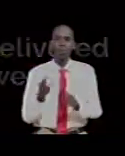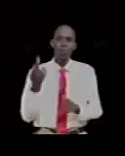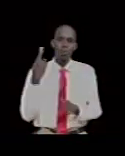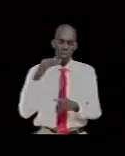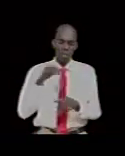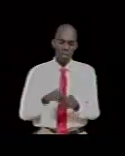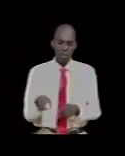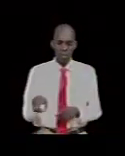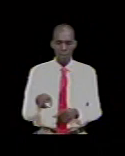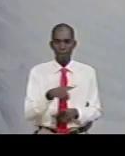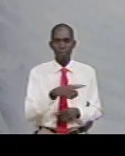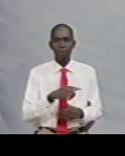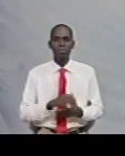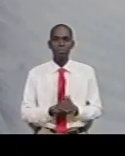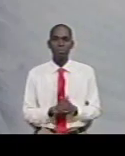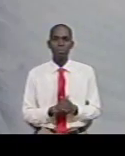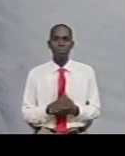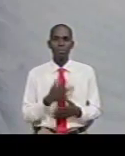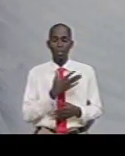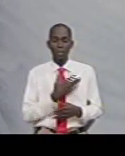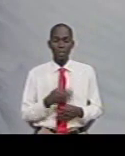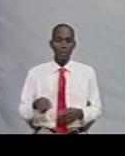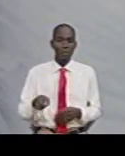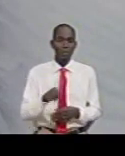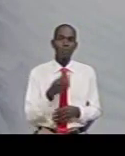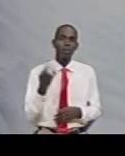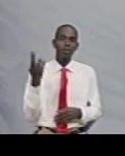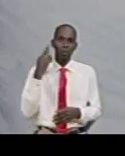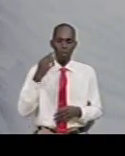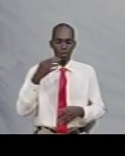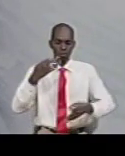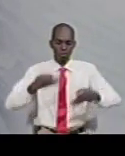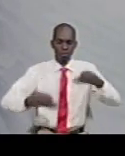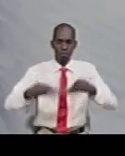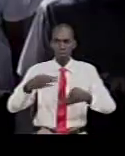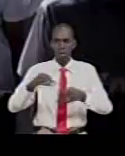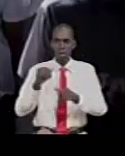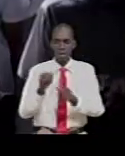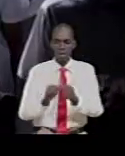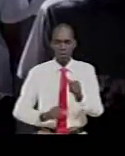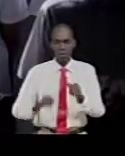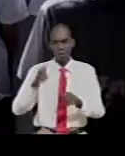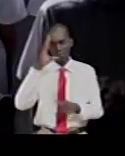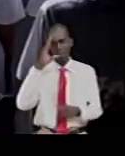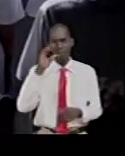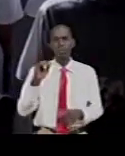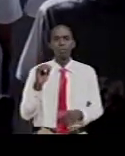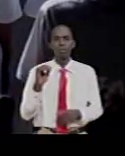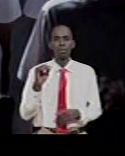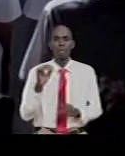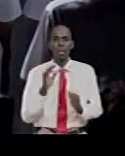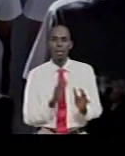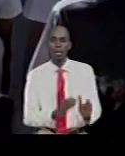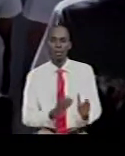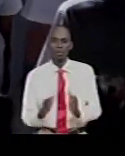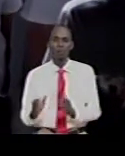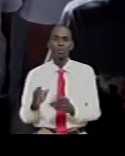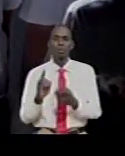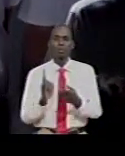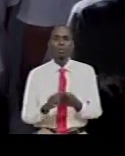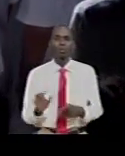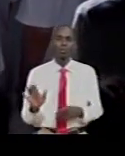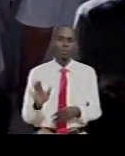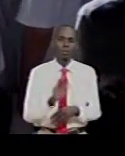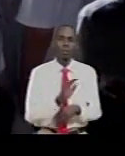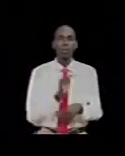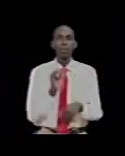them, and they were judged, every man according to